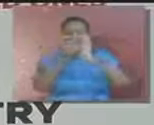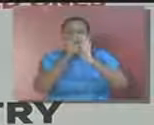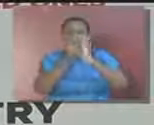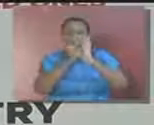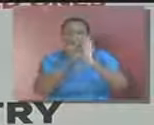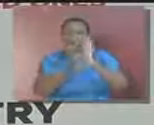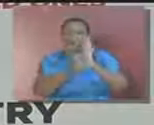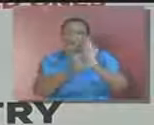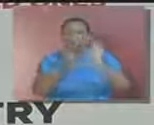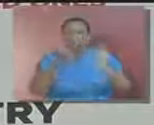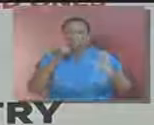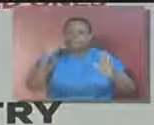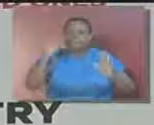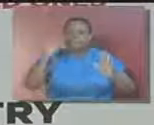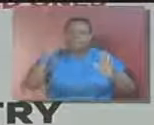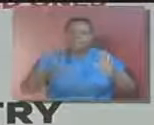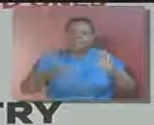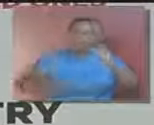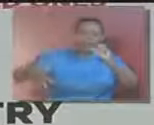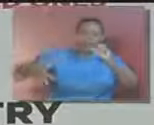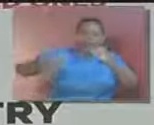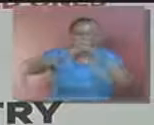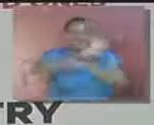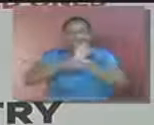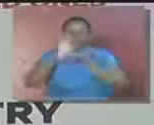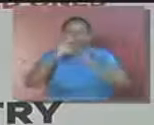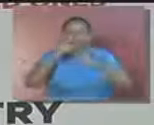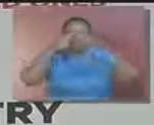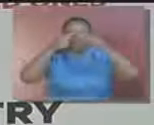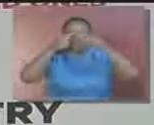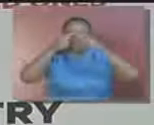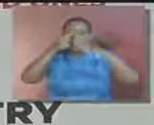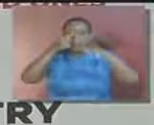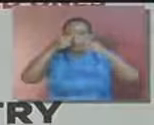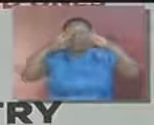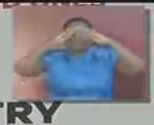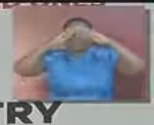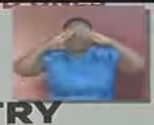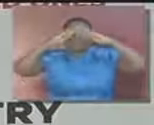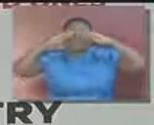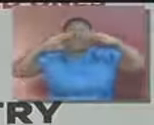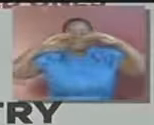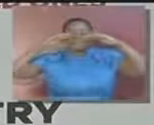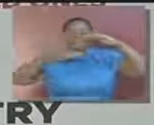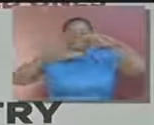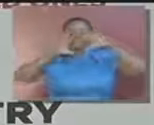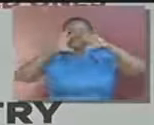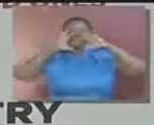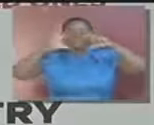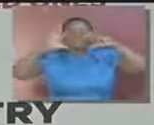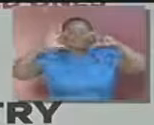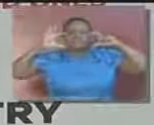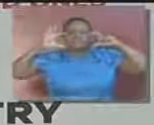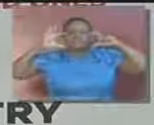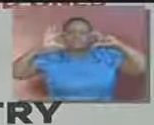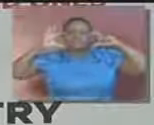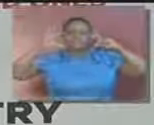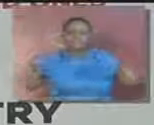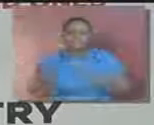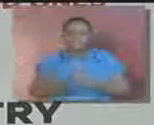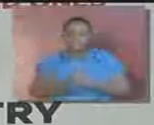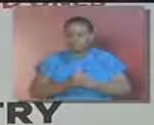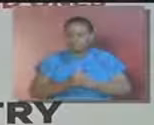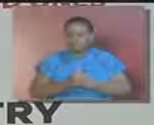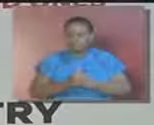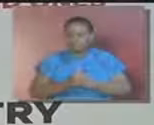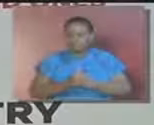people to mask up to save their lives. It just makes good sense. It